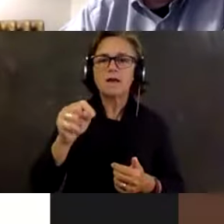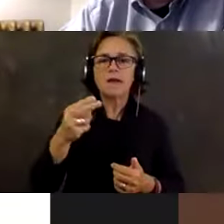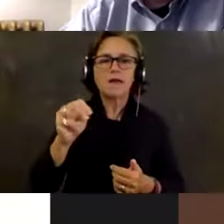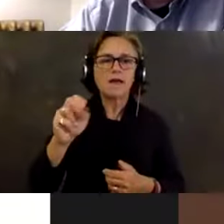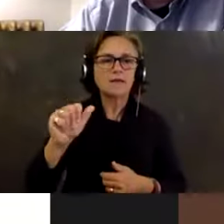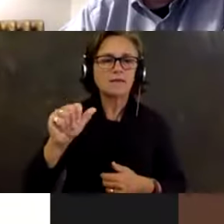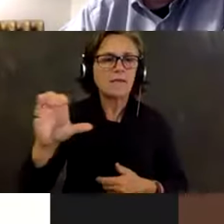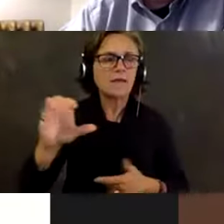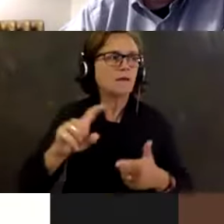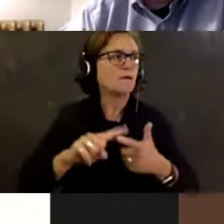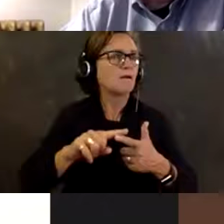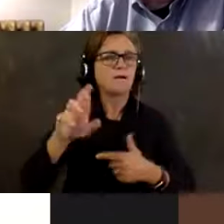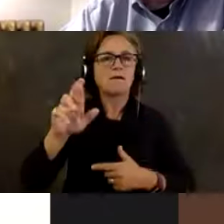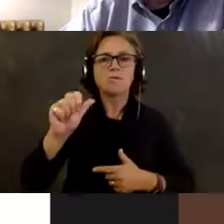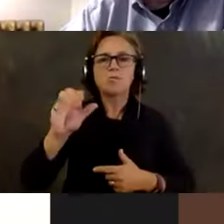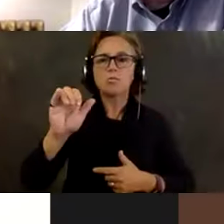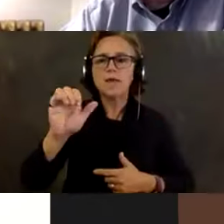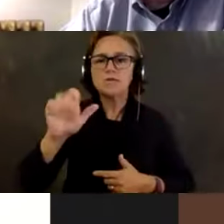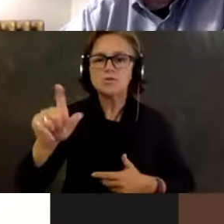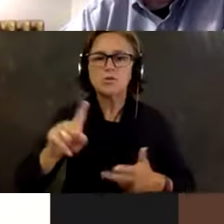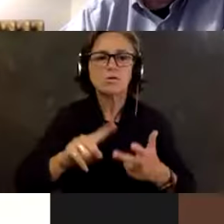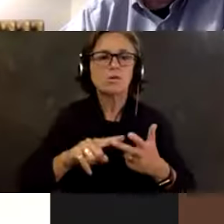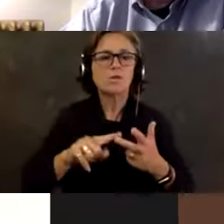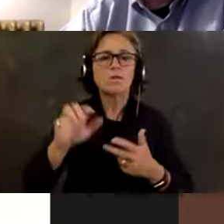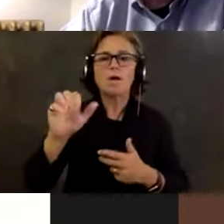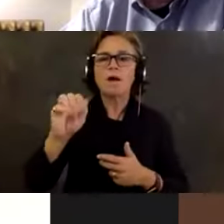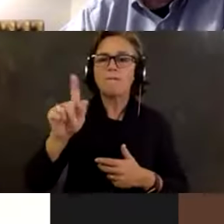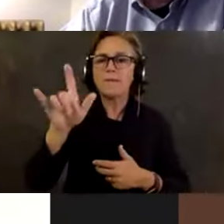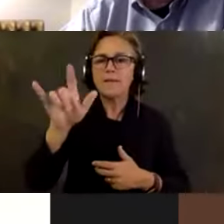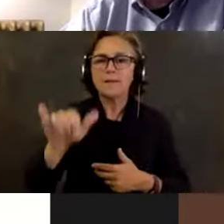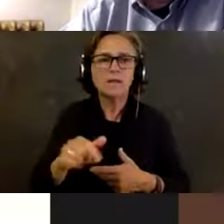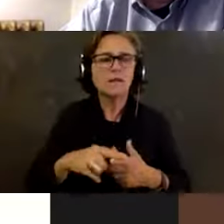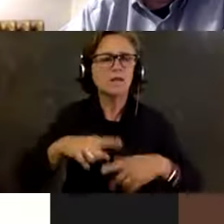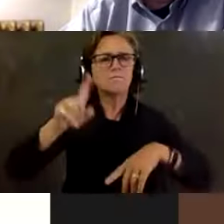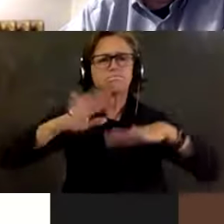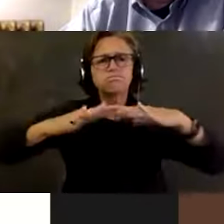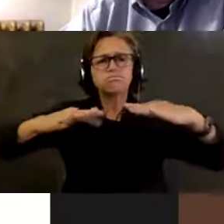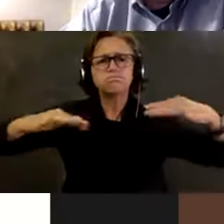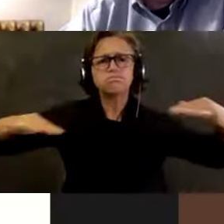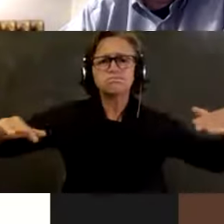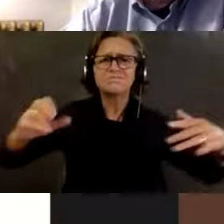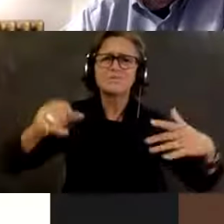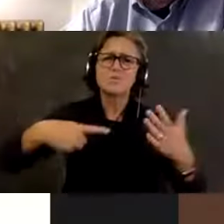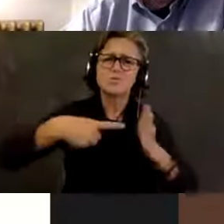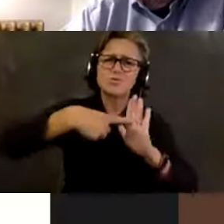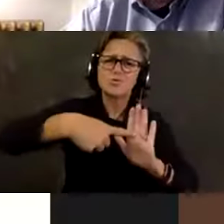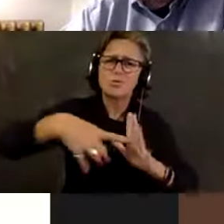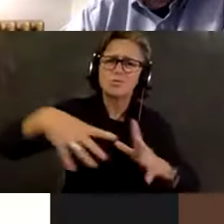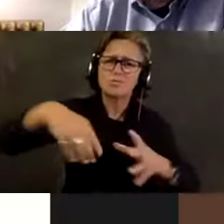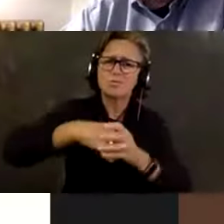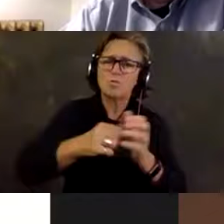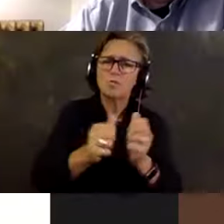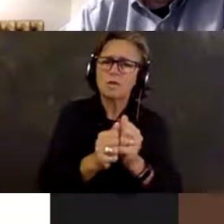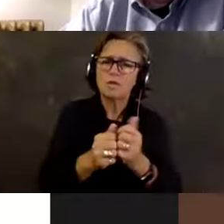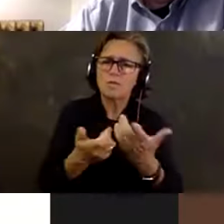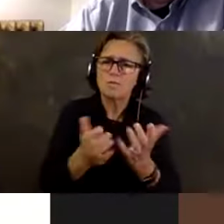know that it's normal. Kids come in all shapes and sizes and abilities. So I think that's important. And as kids get older,